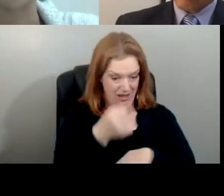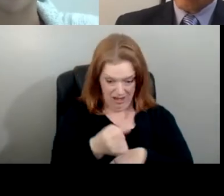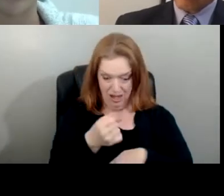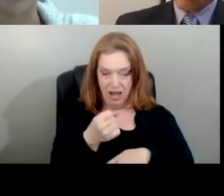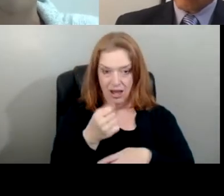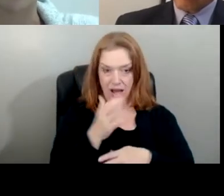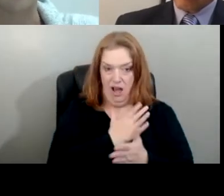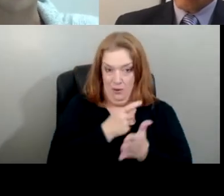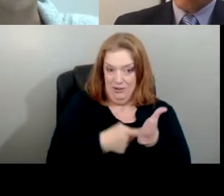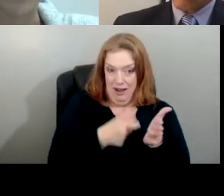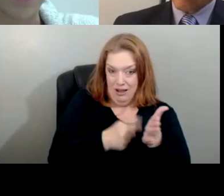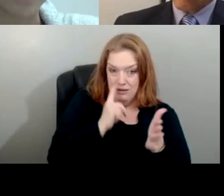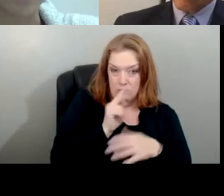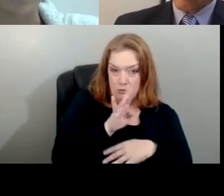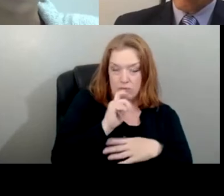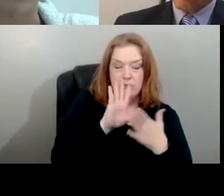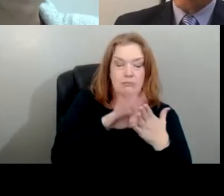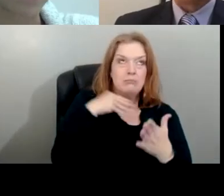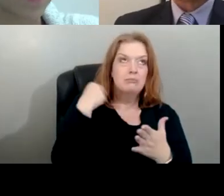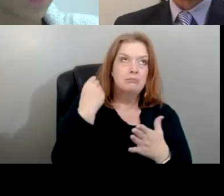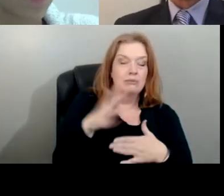costs versus the state